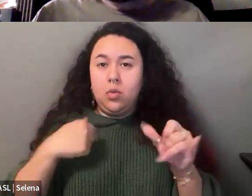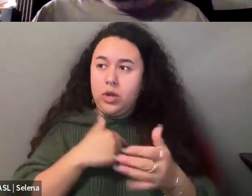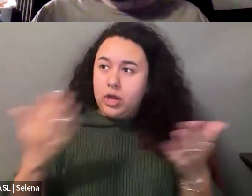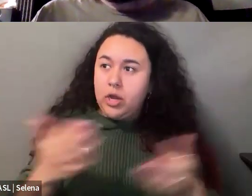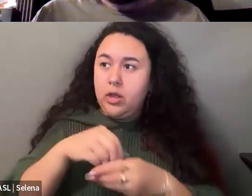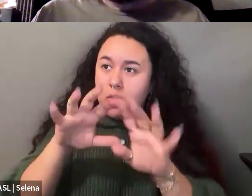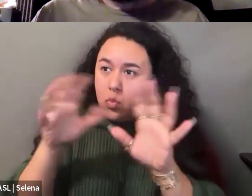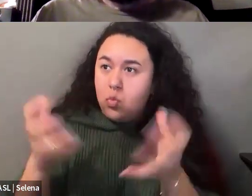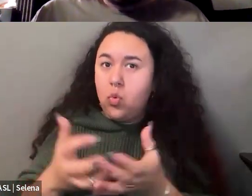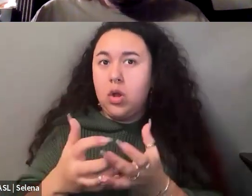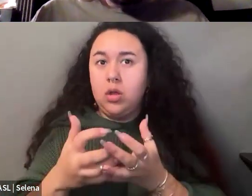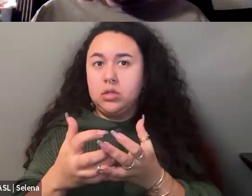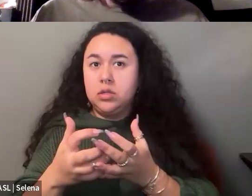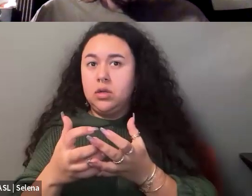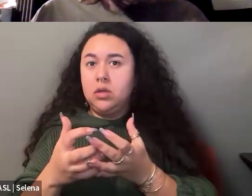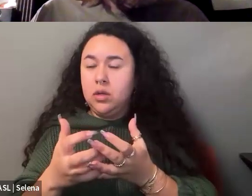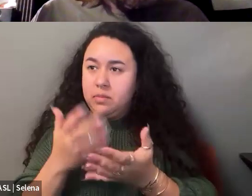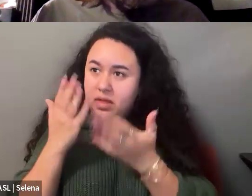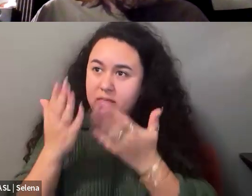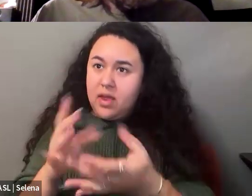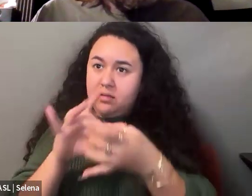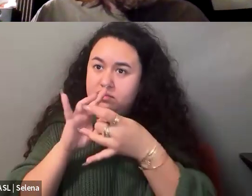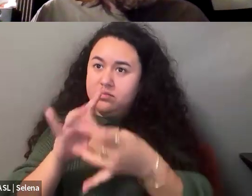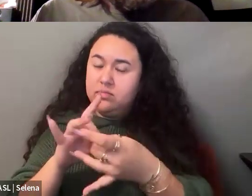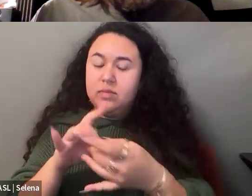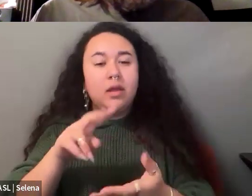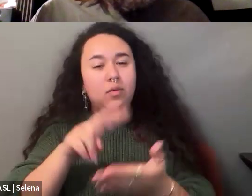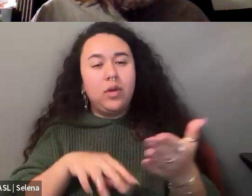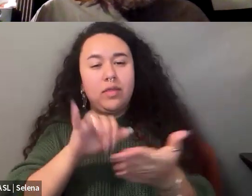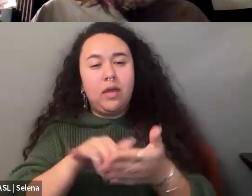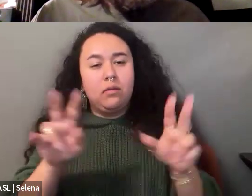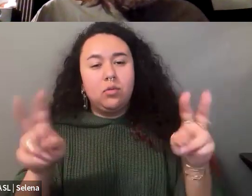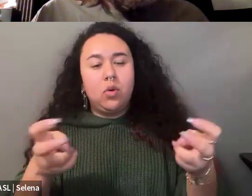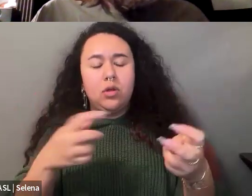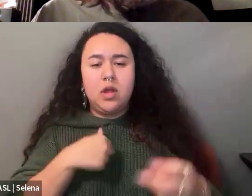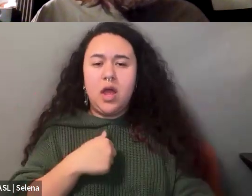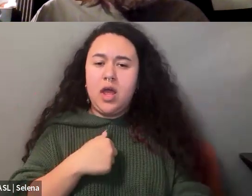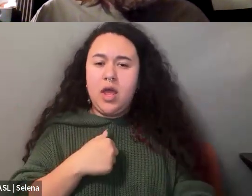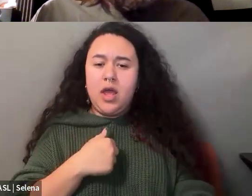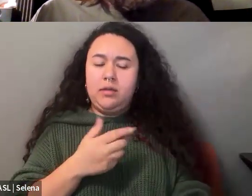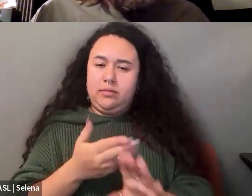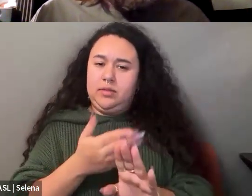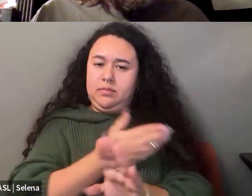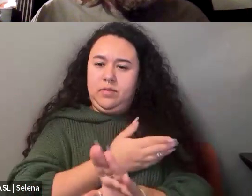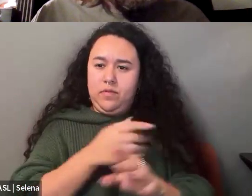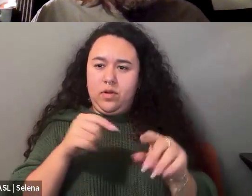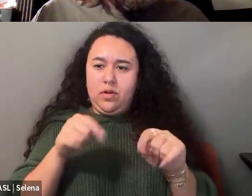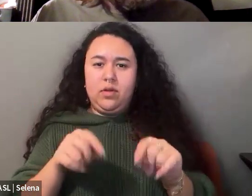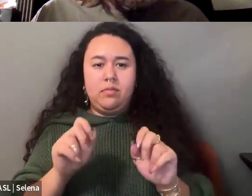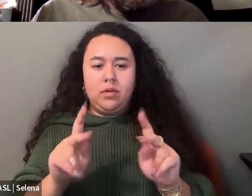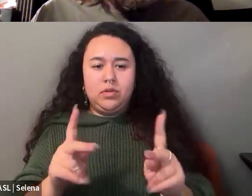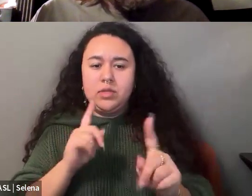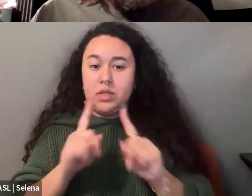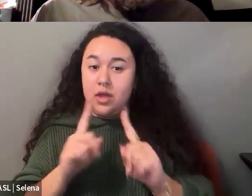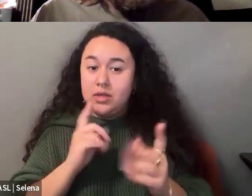presence within it. And when I read that, just again, like I said, a little bit before our opportunity to